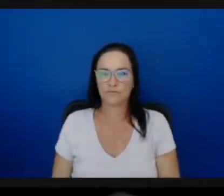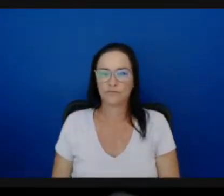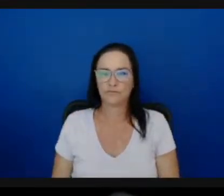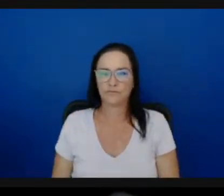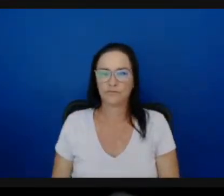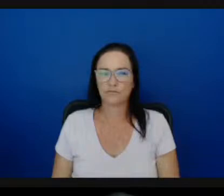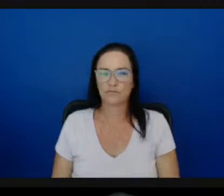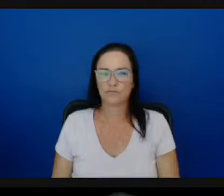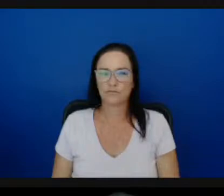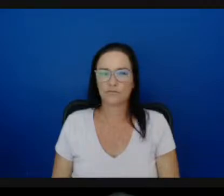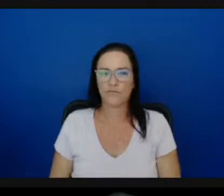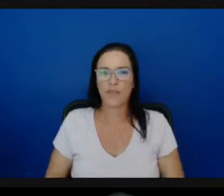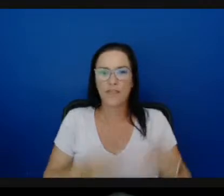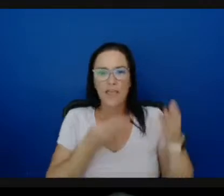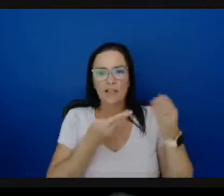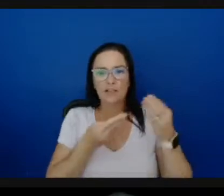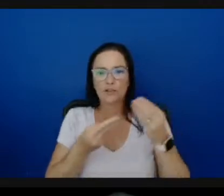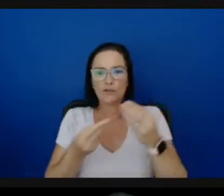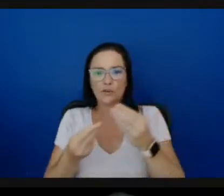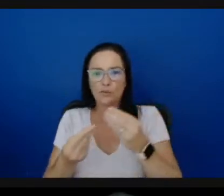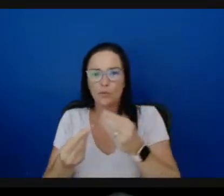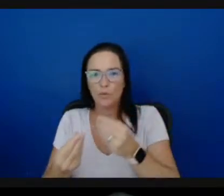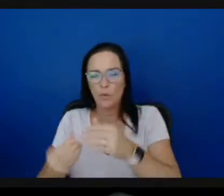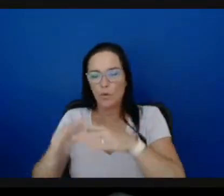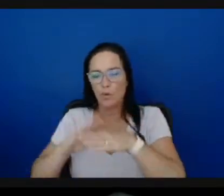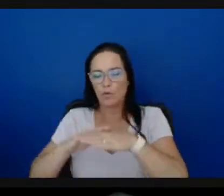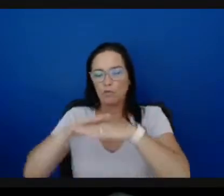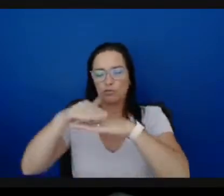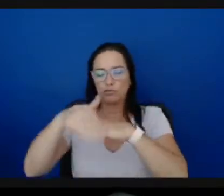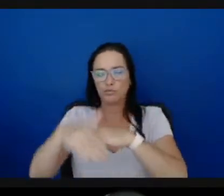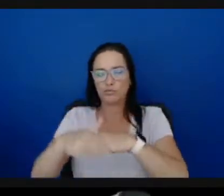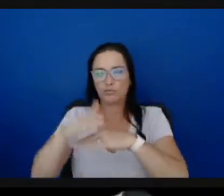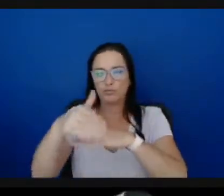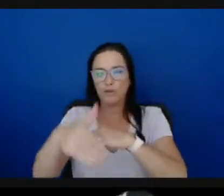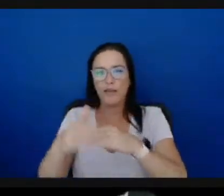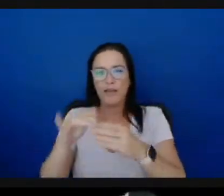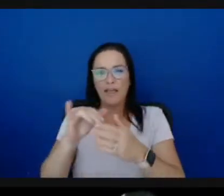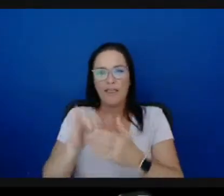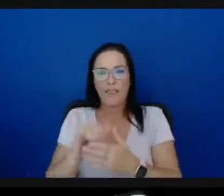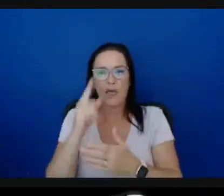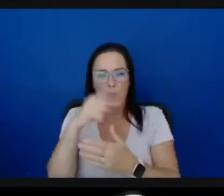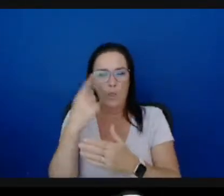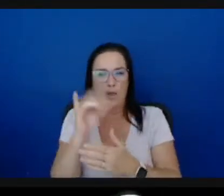The smooth or billowy surfaces are much more characteristic of pahoehoe than is the ropey surface.